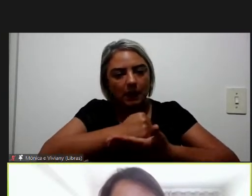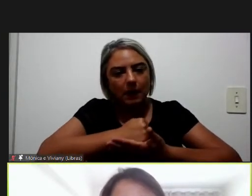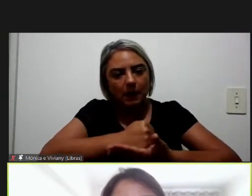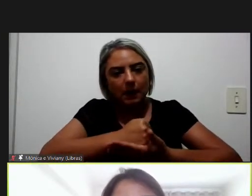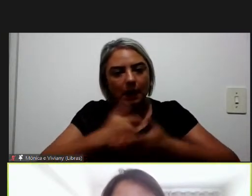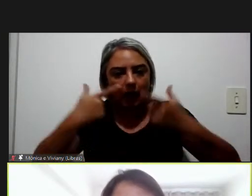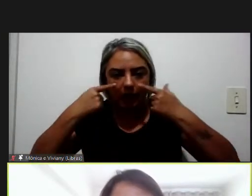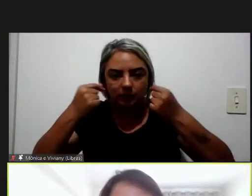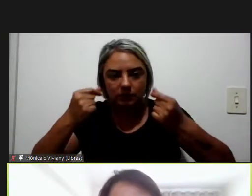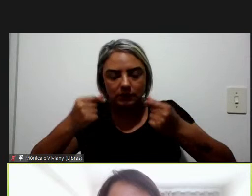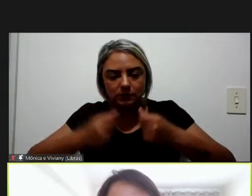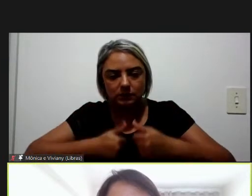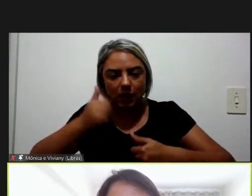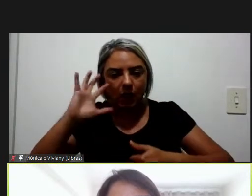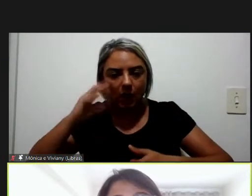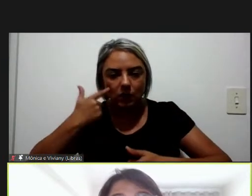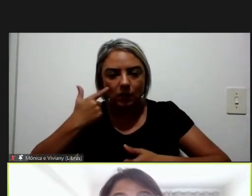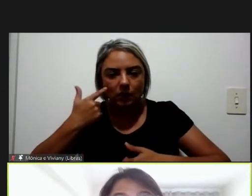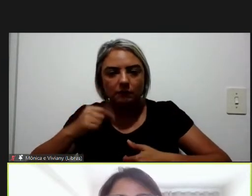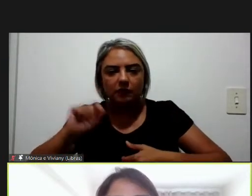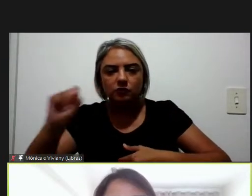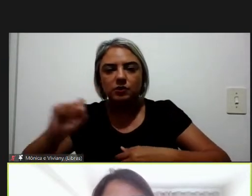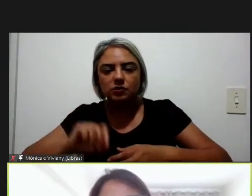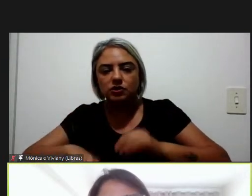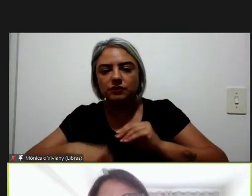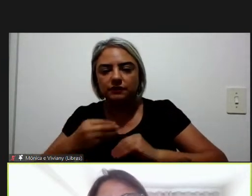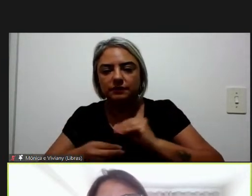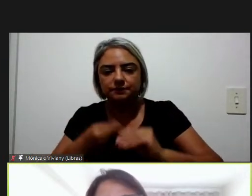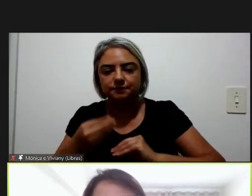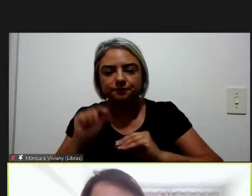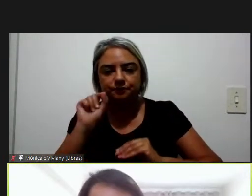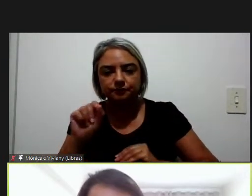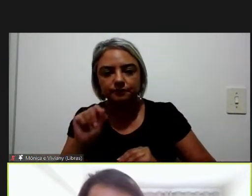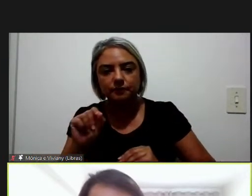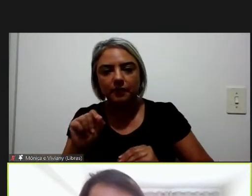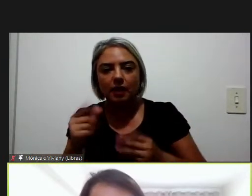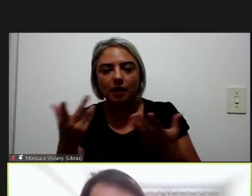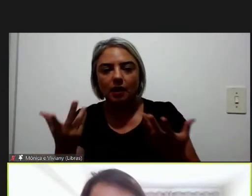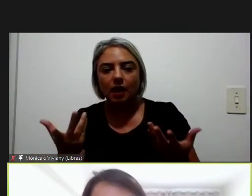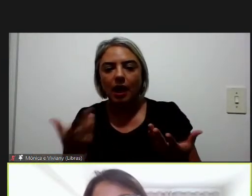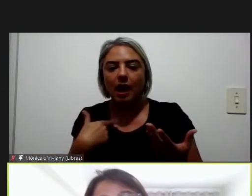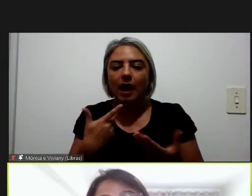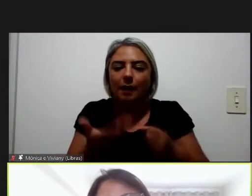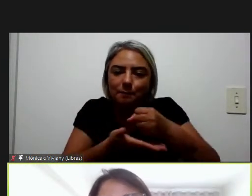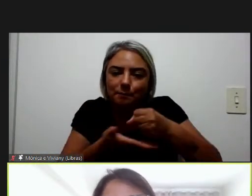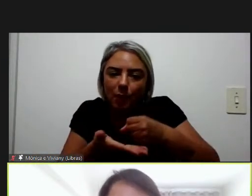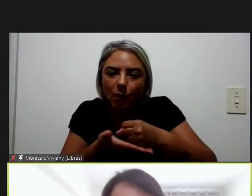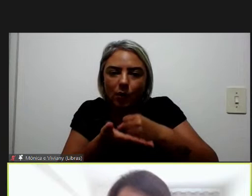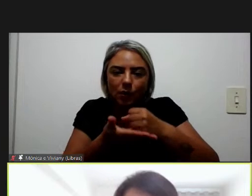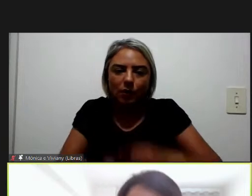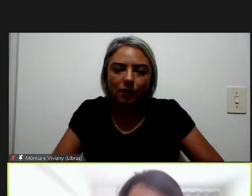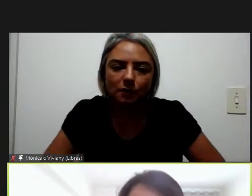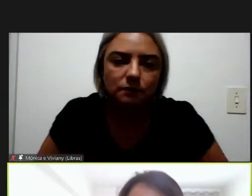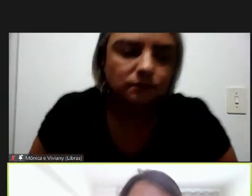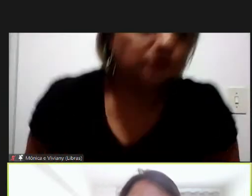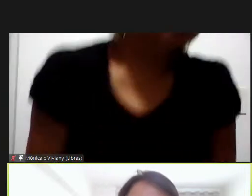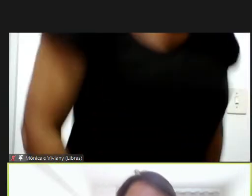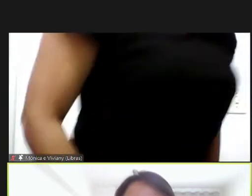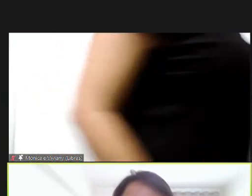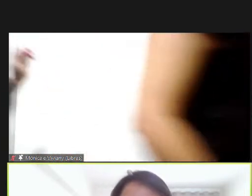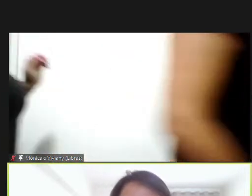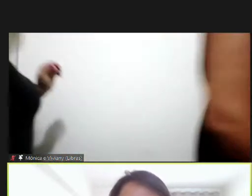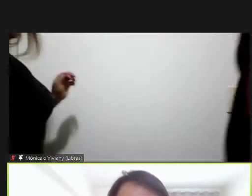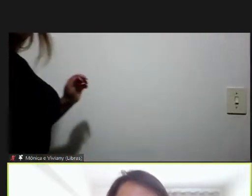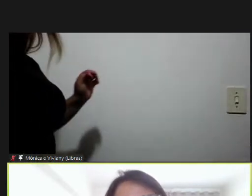help and support the primary care people to solve these problems, but they can also have this nutritional and regional